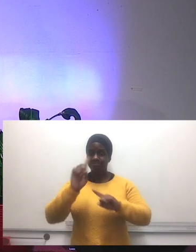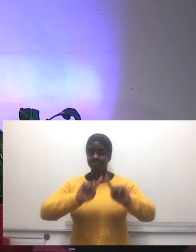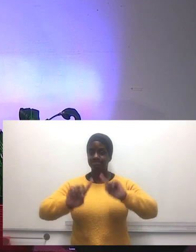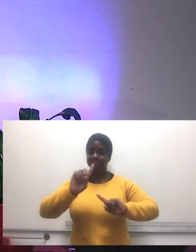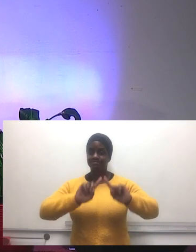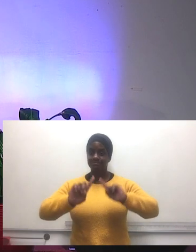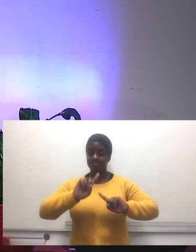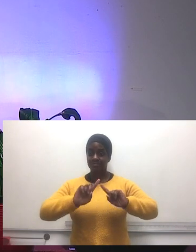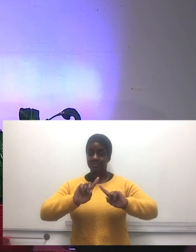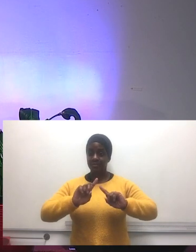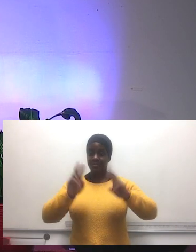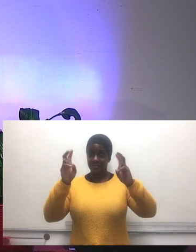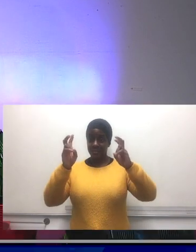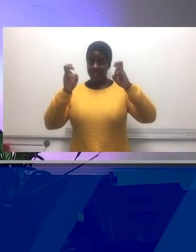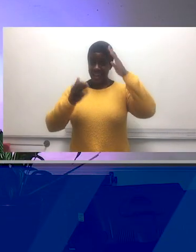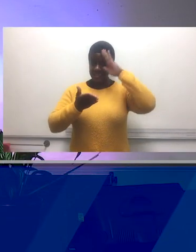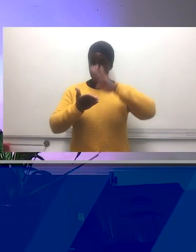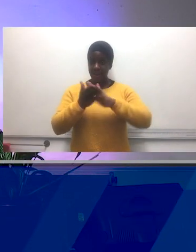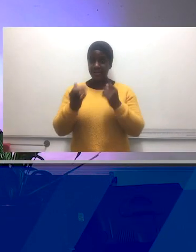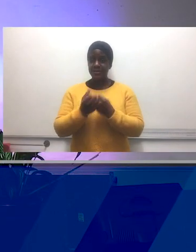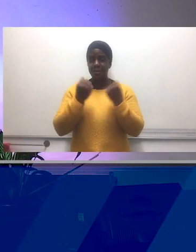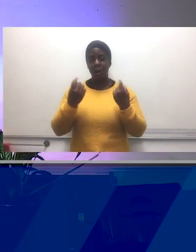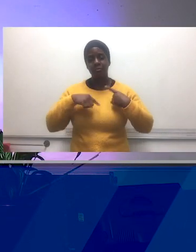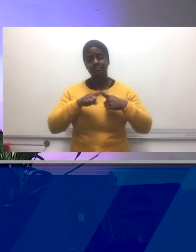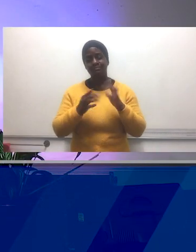of Experience the Power. We are so